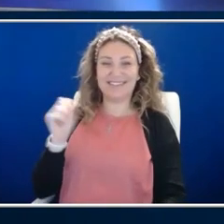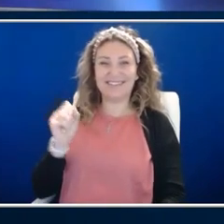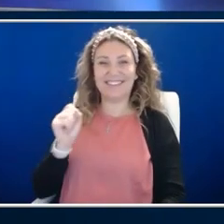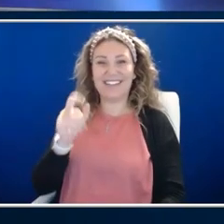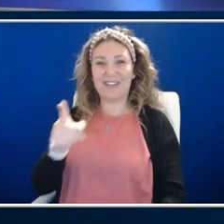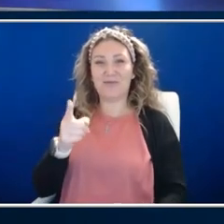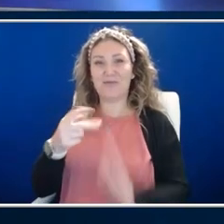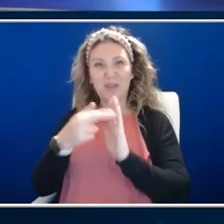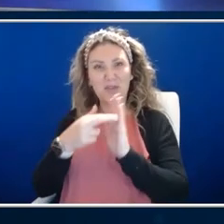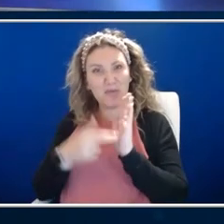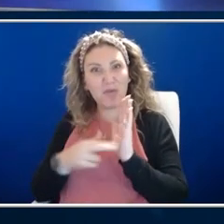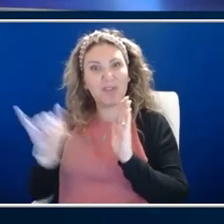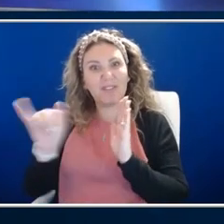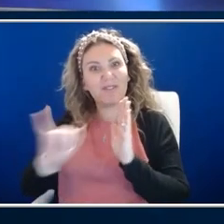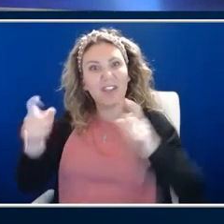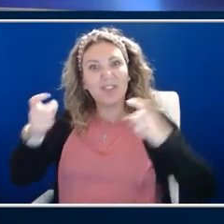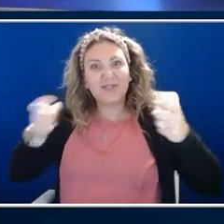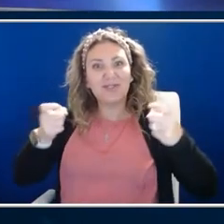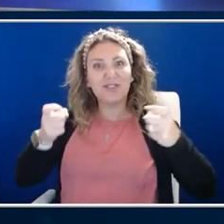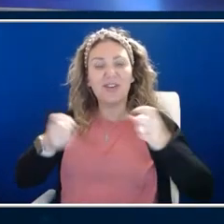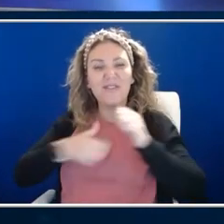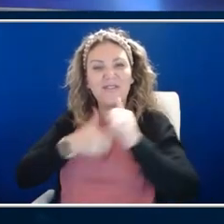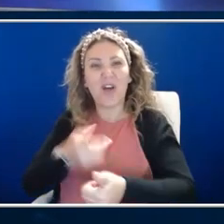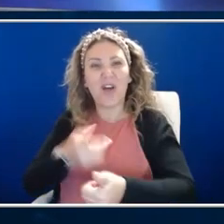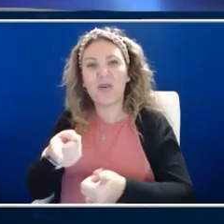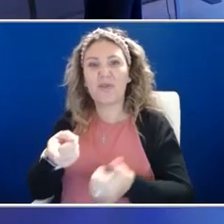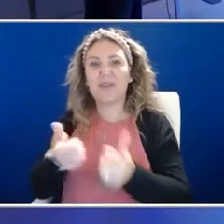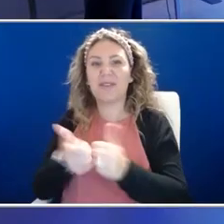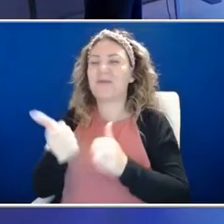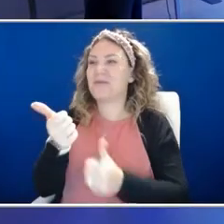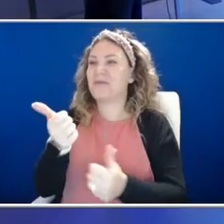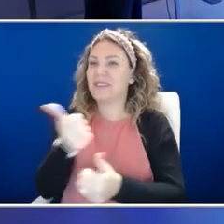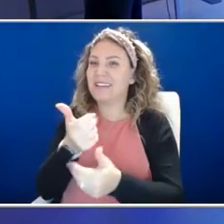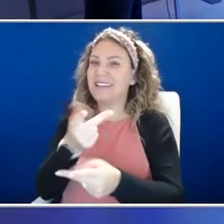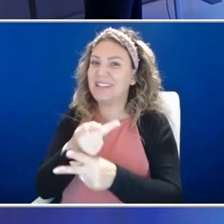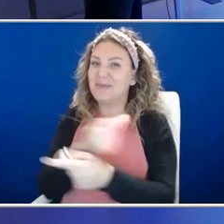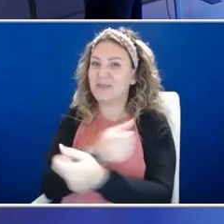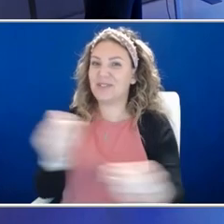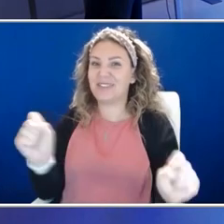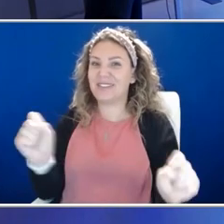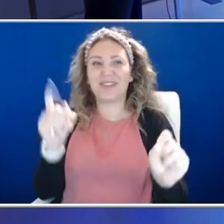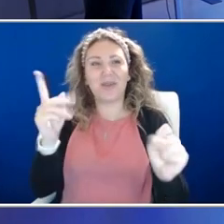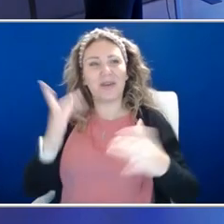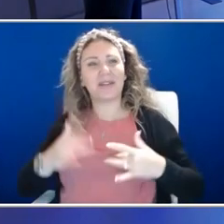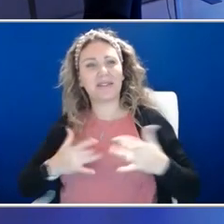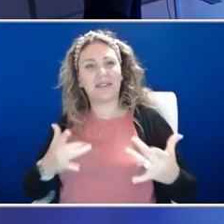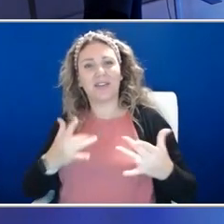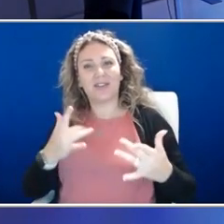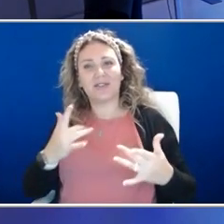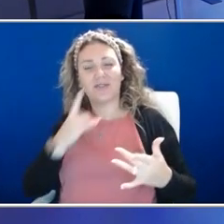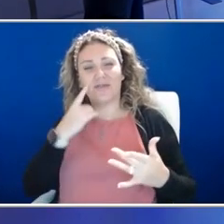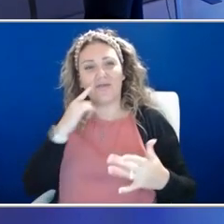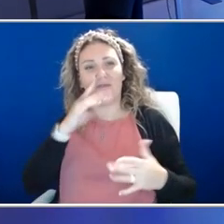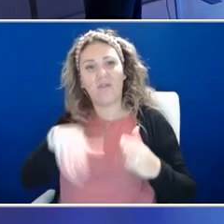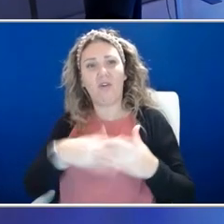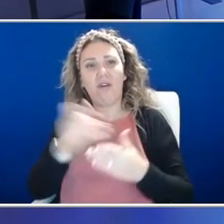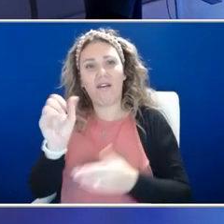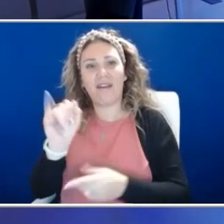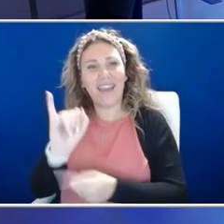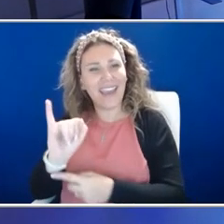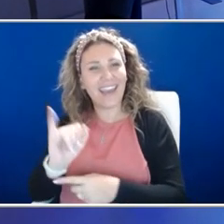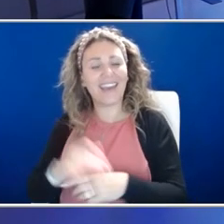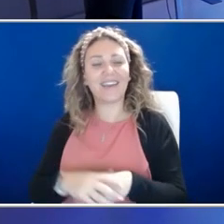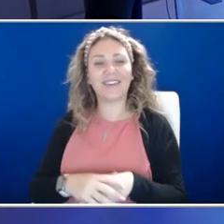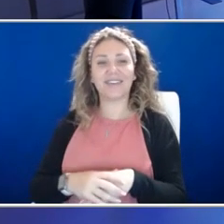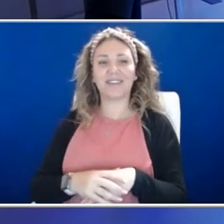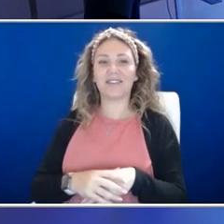infection control? Yes, that's continue absolutely. To travel with you and keep you yep. safe wherever you go. Alan, what excites you the most about all this AI future? Yeah, I think one thing that May didn't